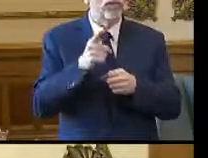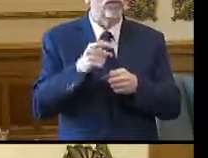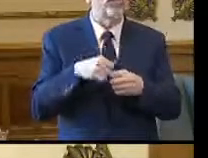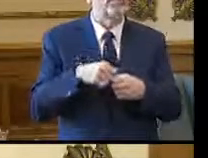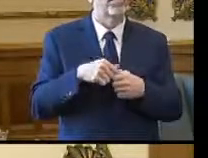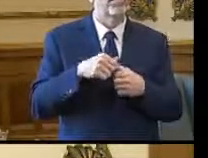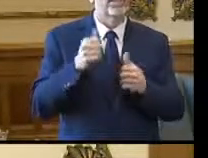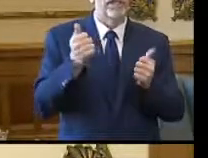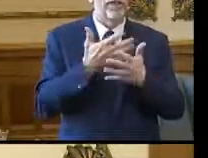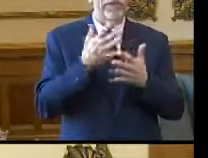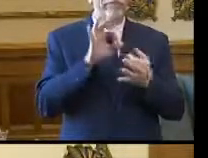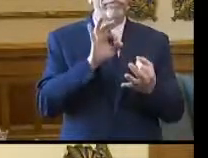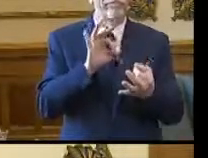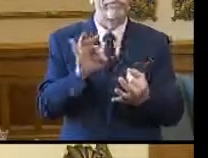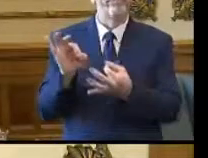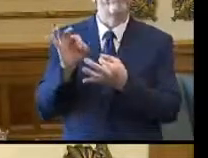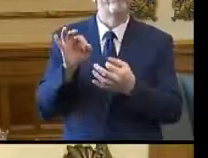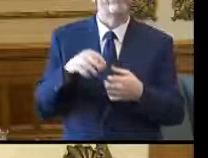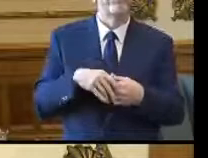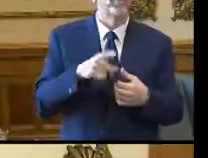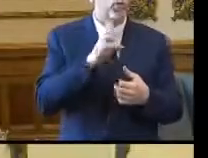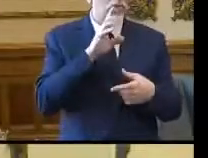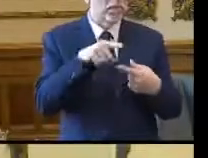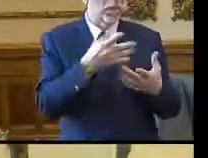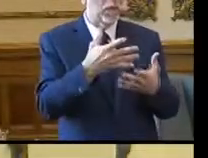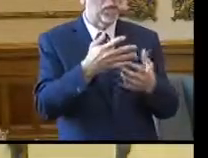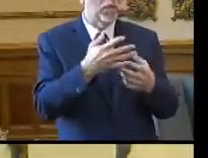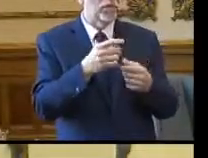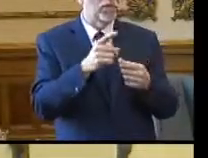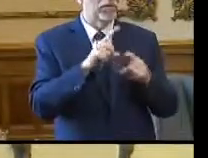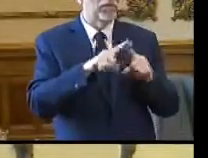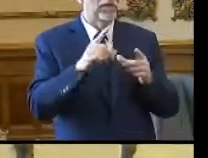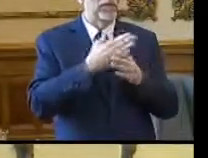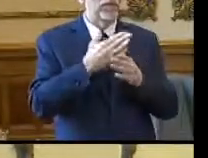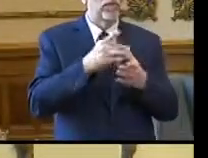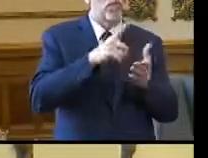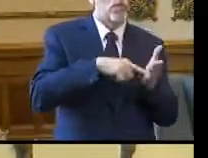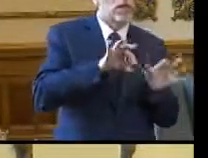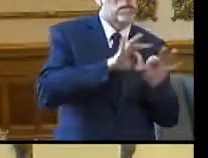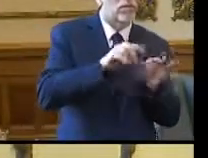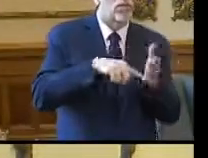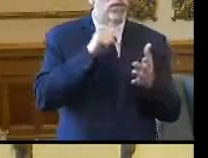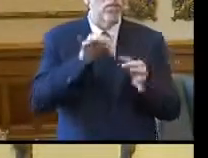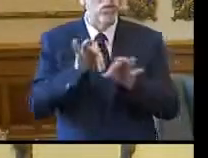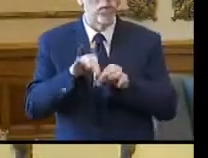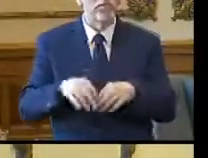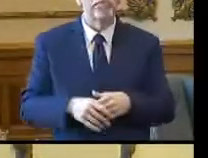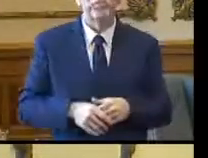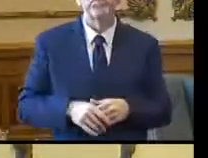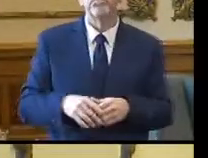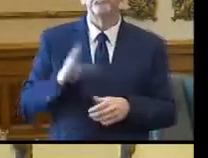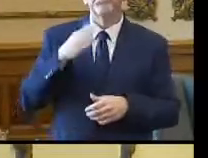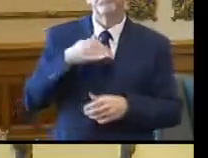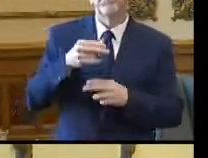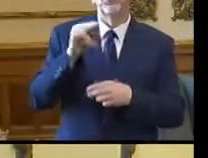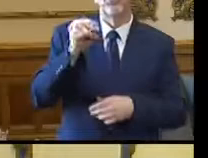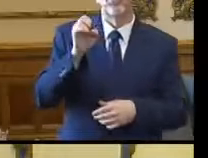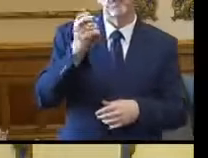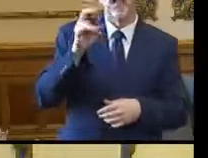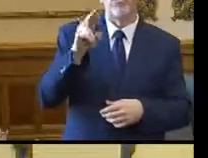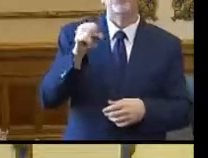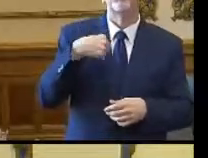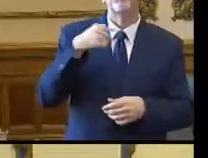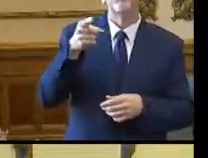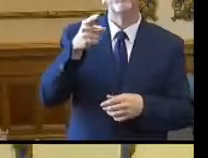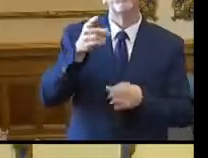are awaiting the results on some of those, and we've had some negative results as well. As far as actions that Good Samaritan is taking, as